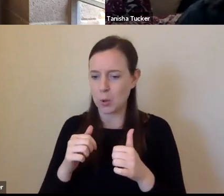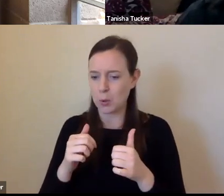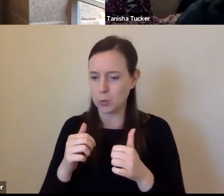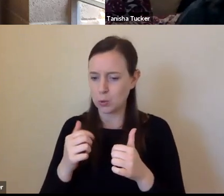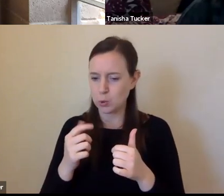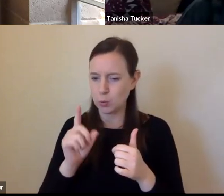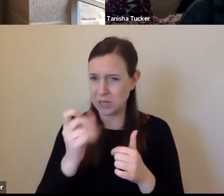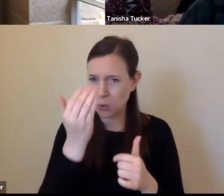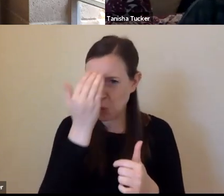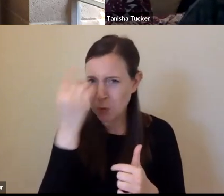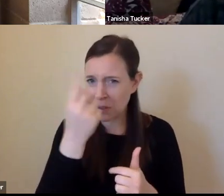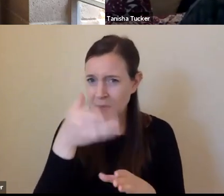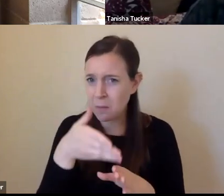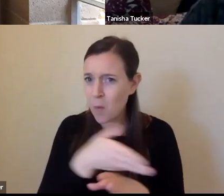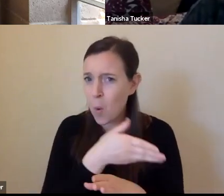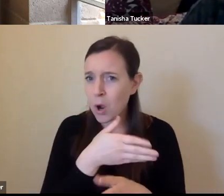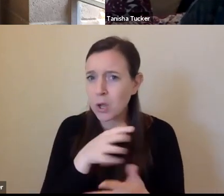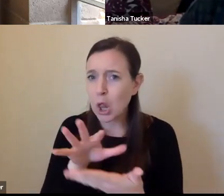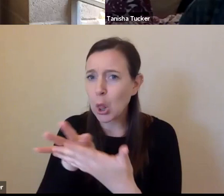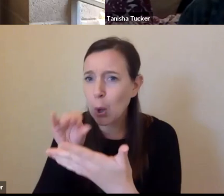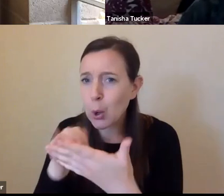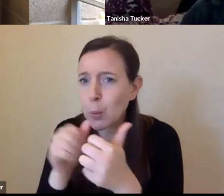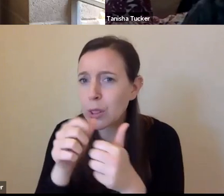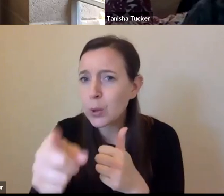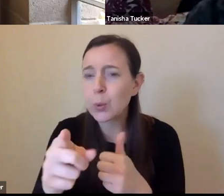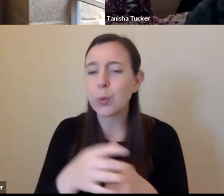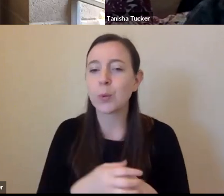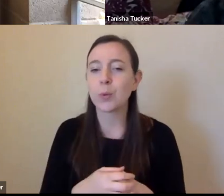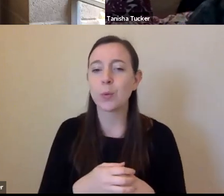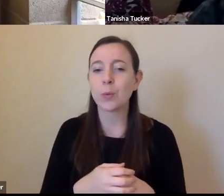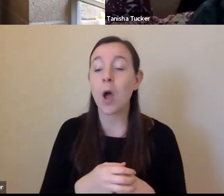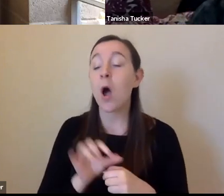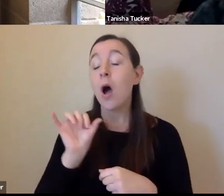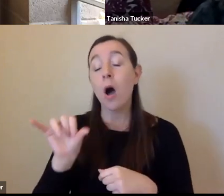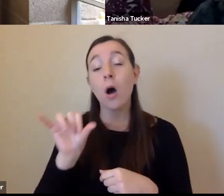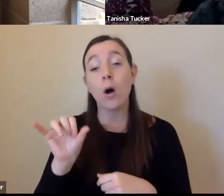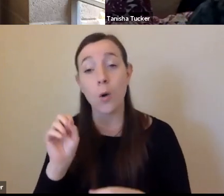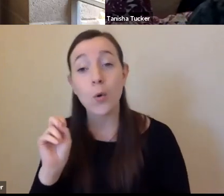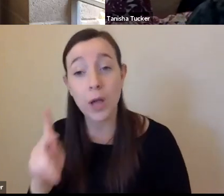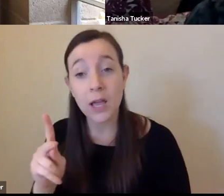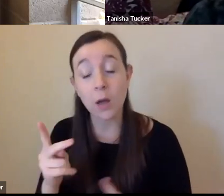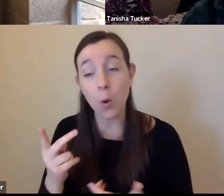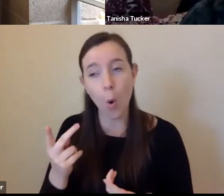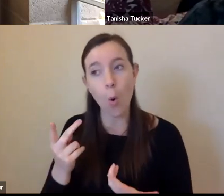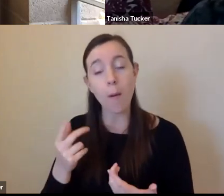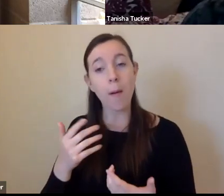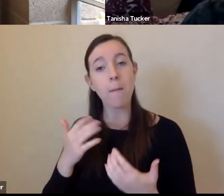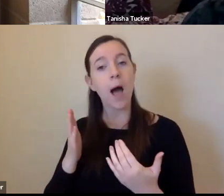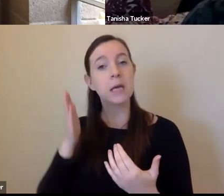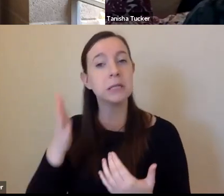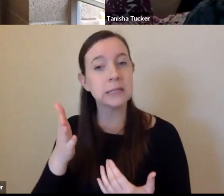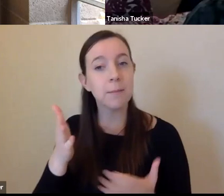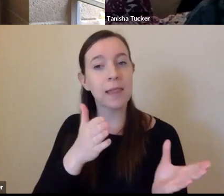a video learning session. Okay. Yeah, we can, we eventually would like to set something up. I think